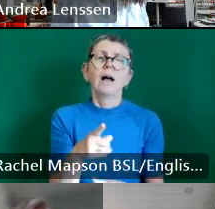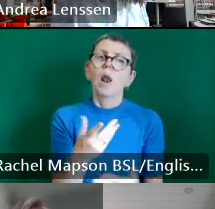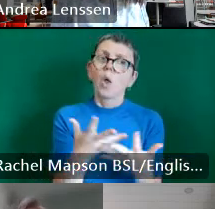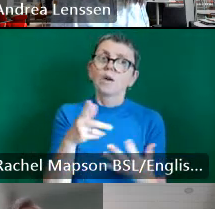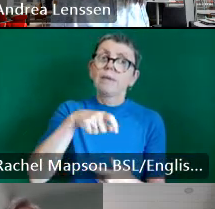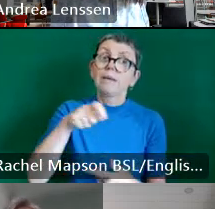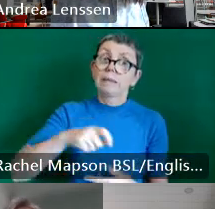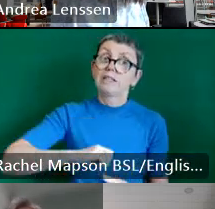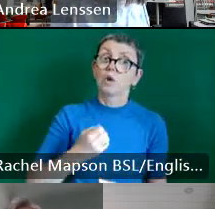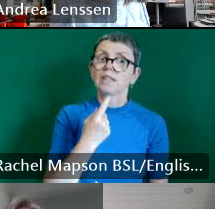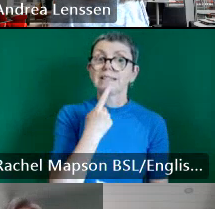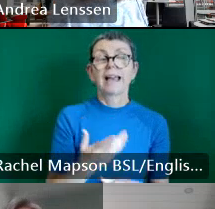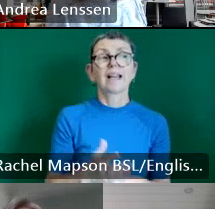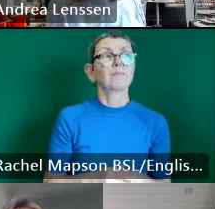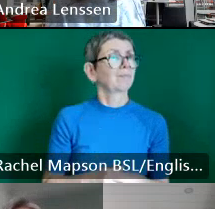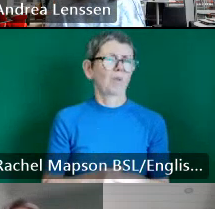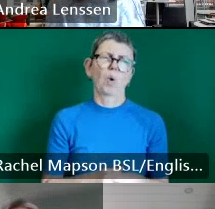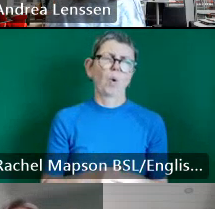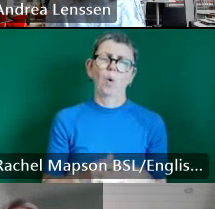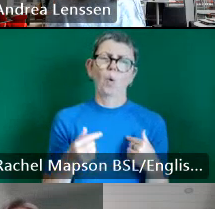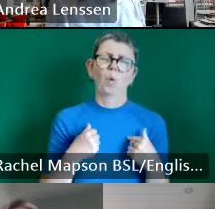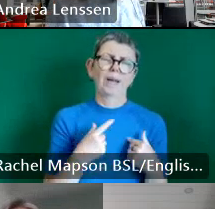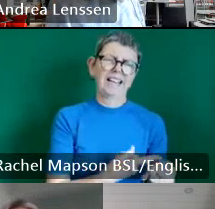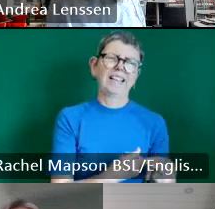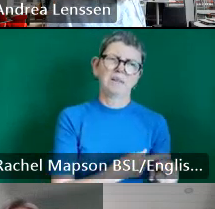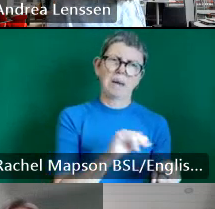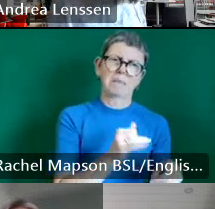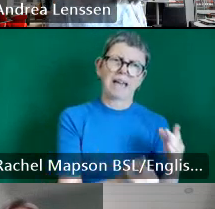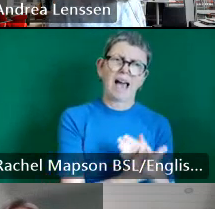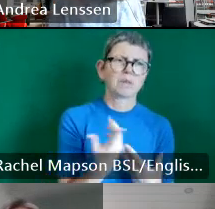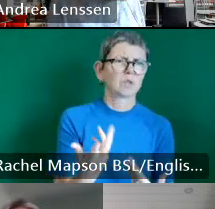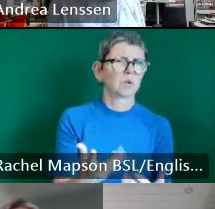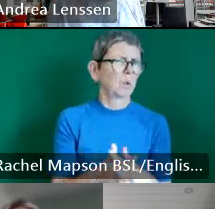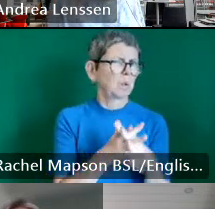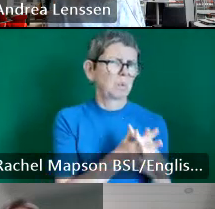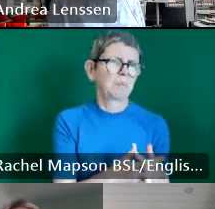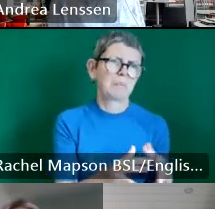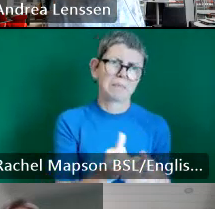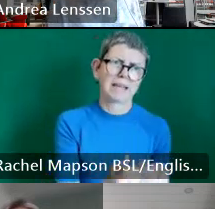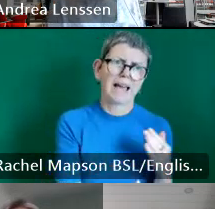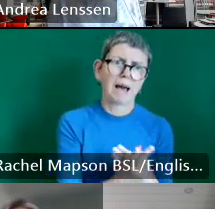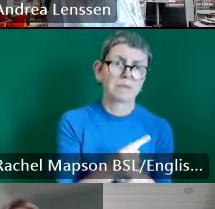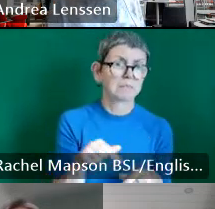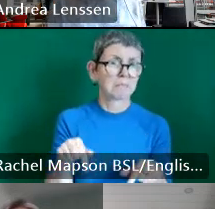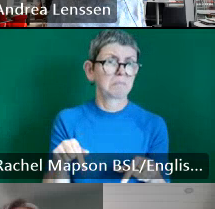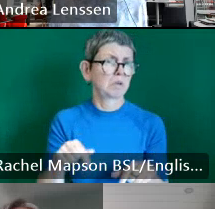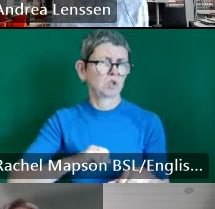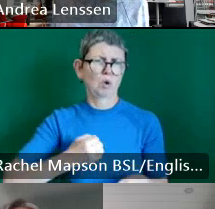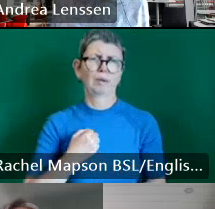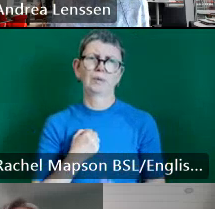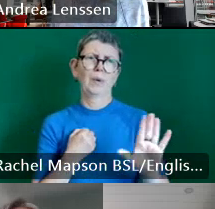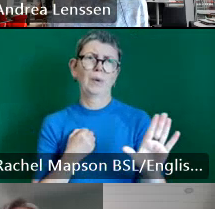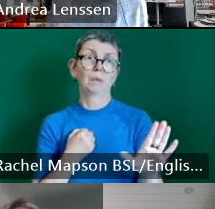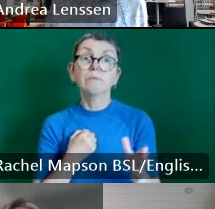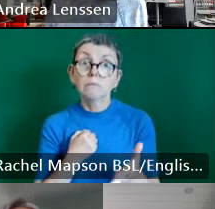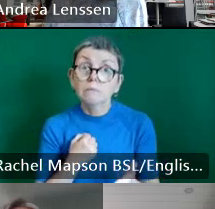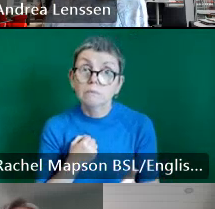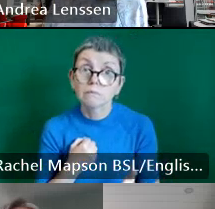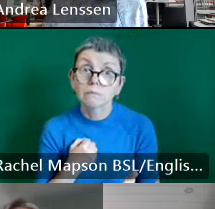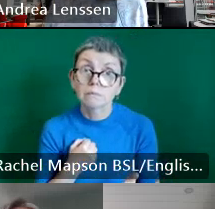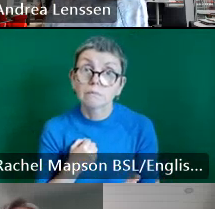this was in Scotland. These people lived in the Glasgow, Edinburgh area who were interviewed, and some of them